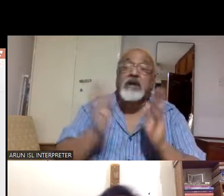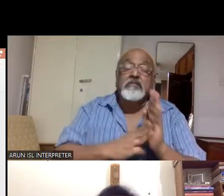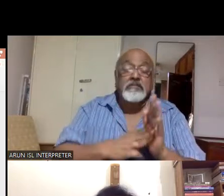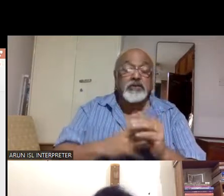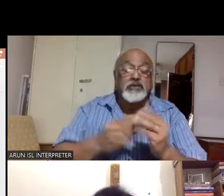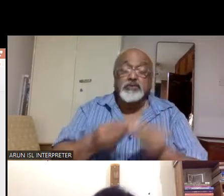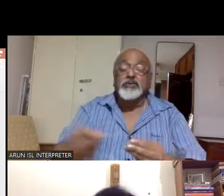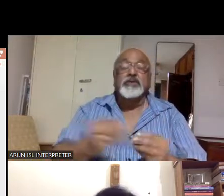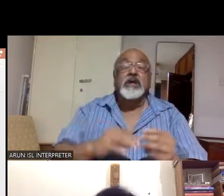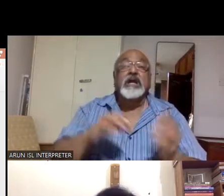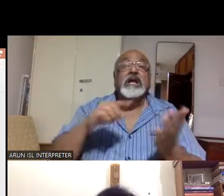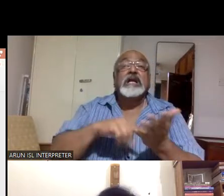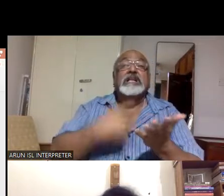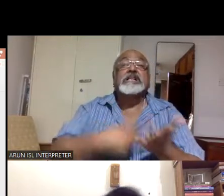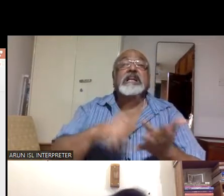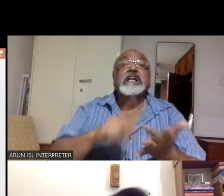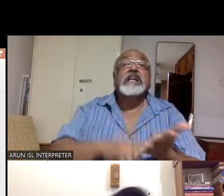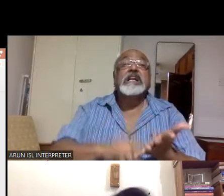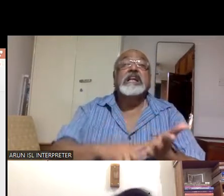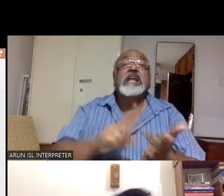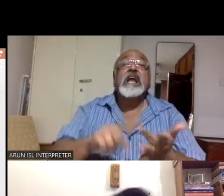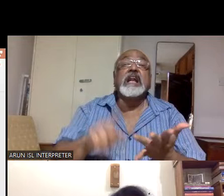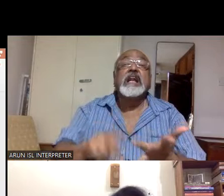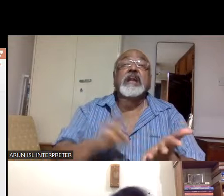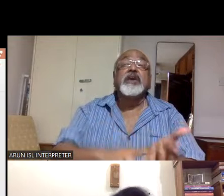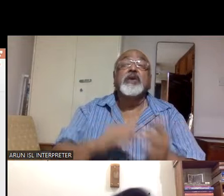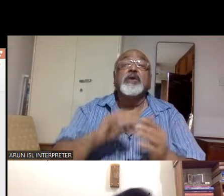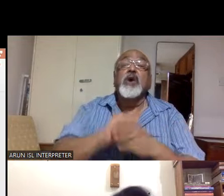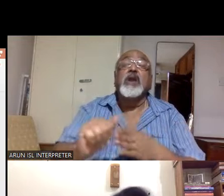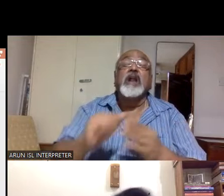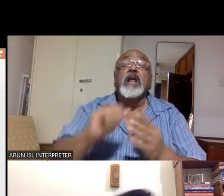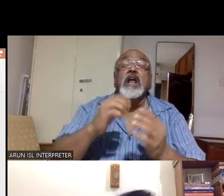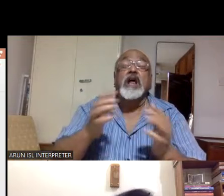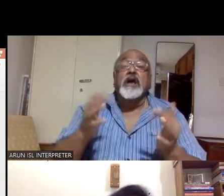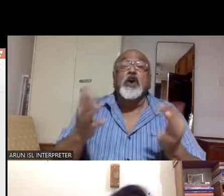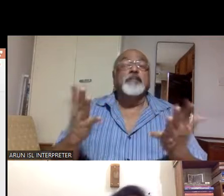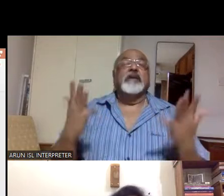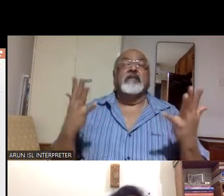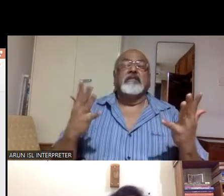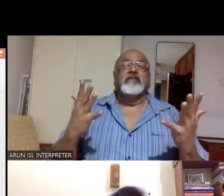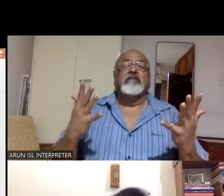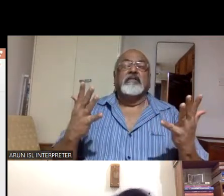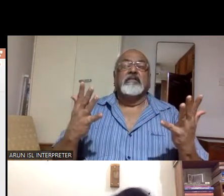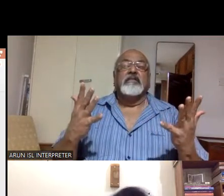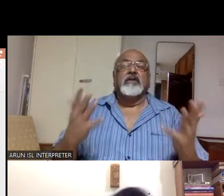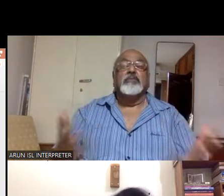$1 trillion economy. But to become a $1 trillion economy, 15% of